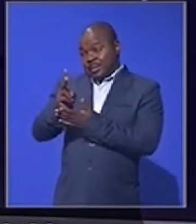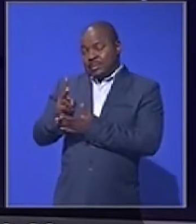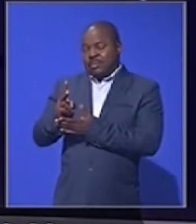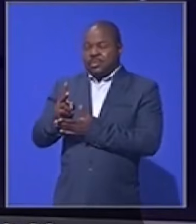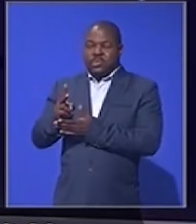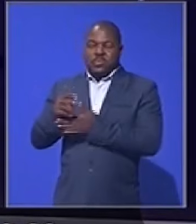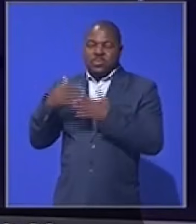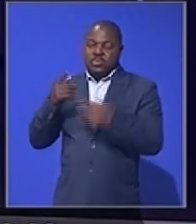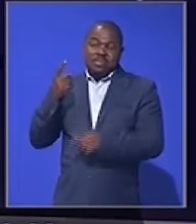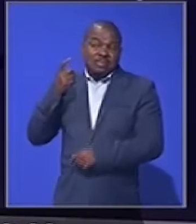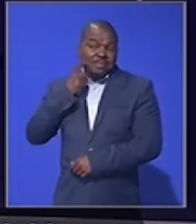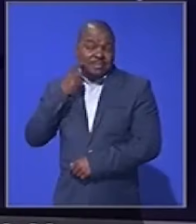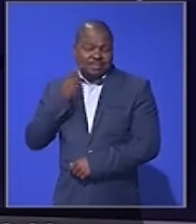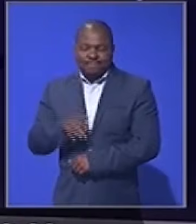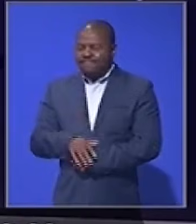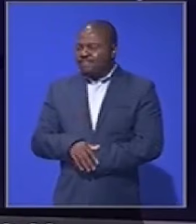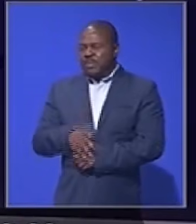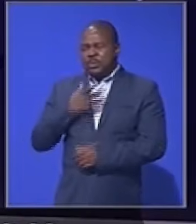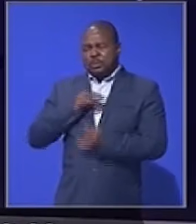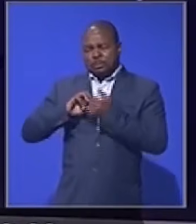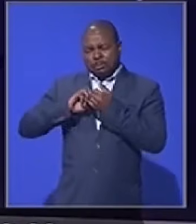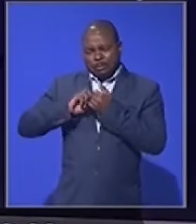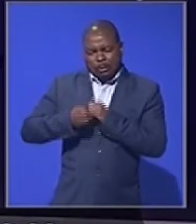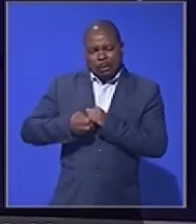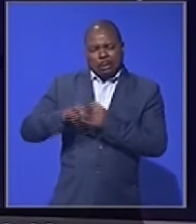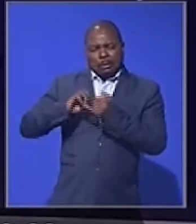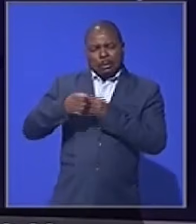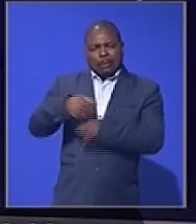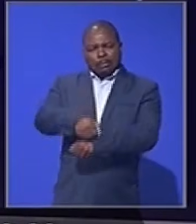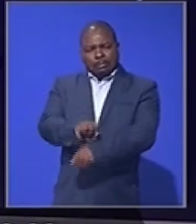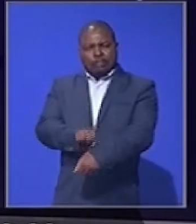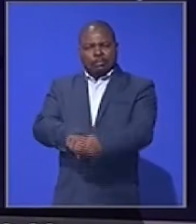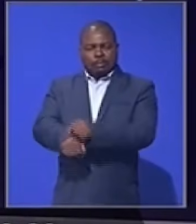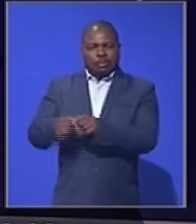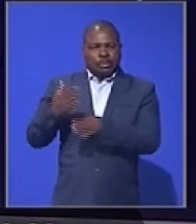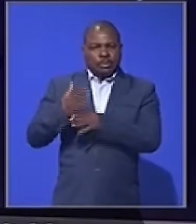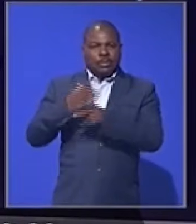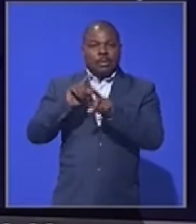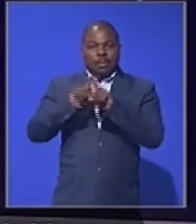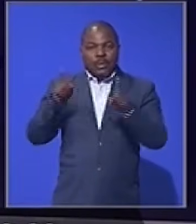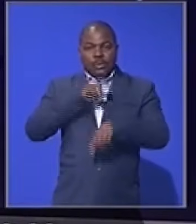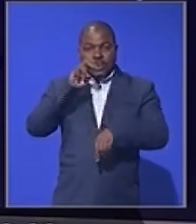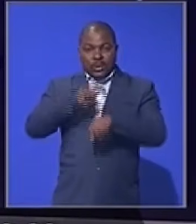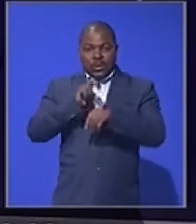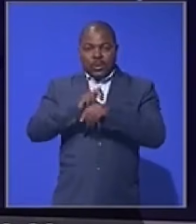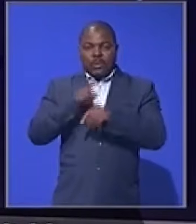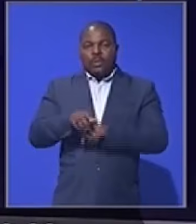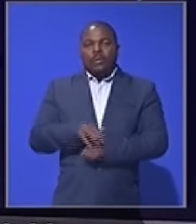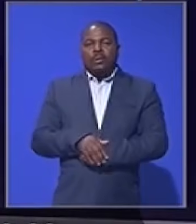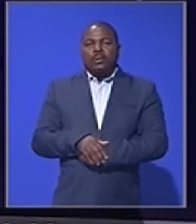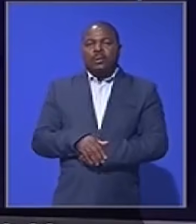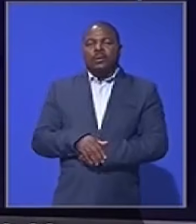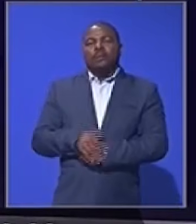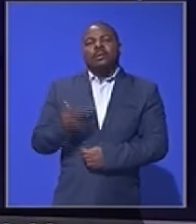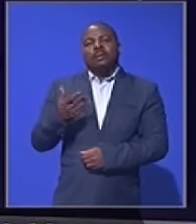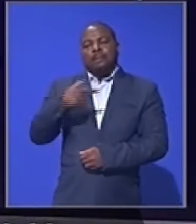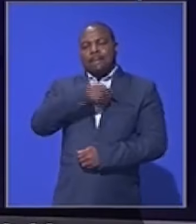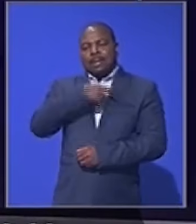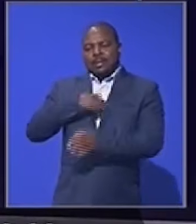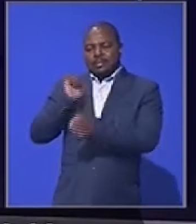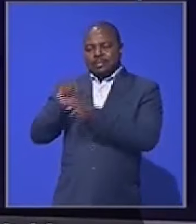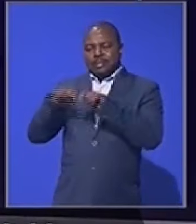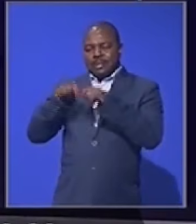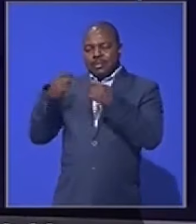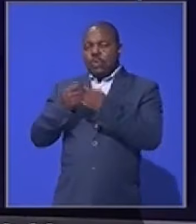legolo mara re swantse re tšohle ka moka re ditše re lebogena Dr. Makhubela president wa